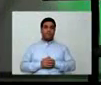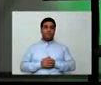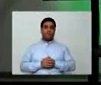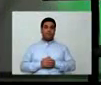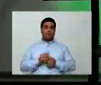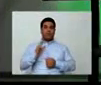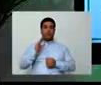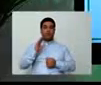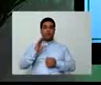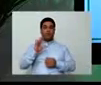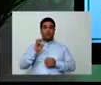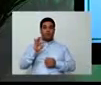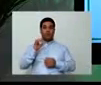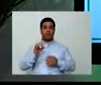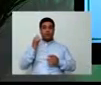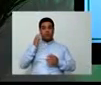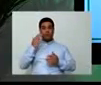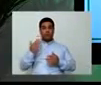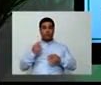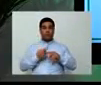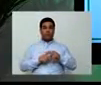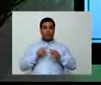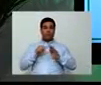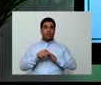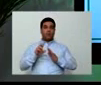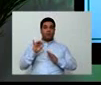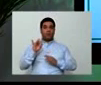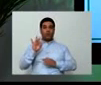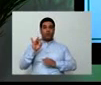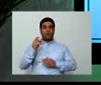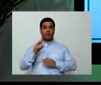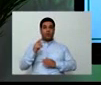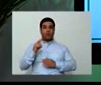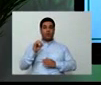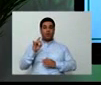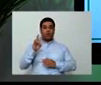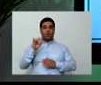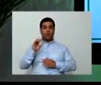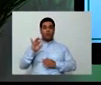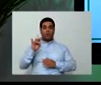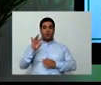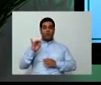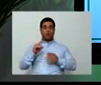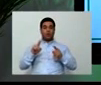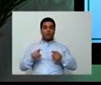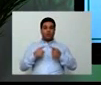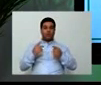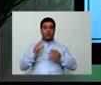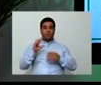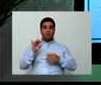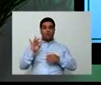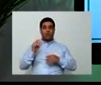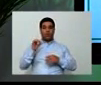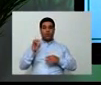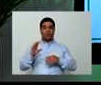Demak, Vernadskiy ta'limotga asosan, ya'ni biosfera geologik va biologik rivojlanishning hamda